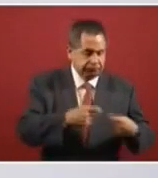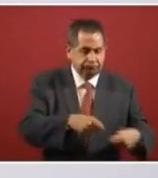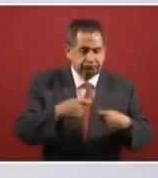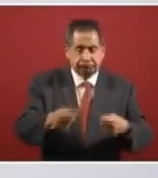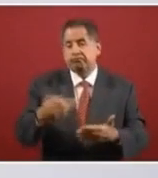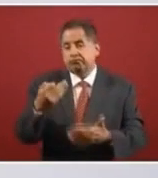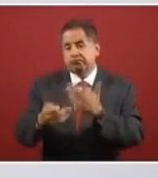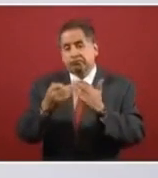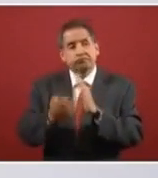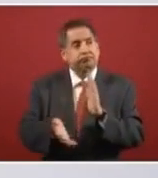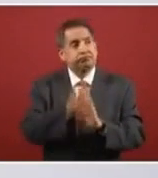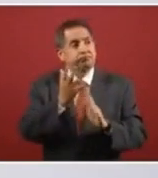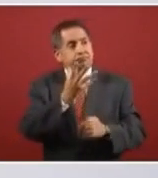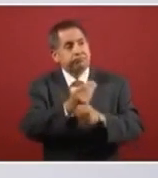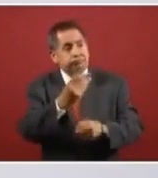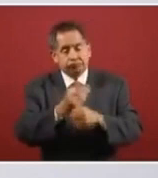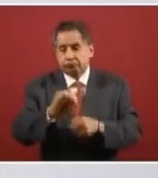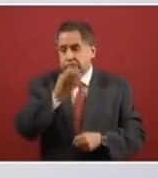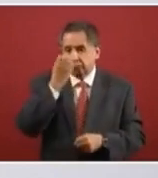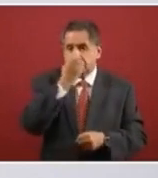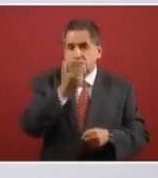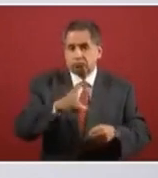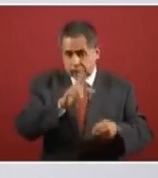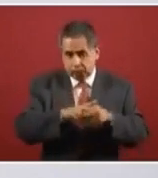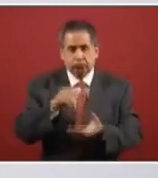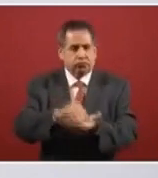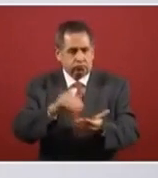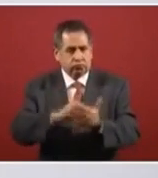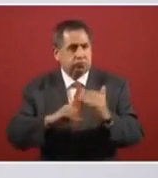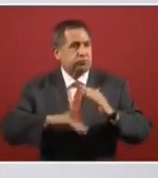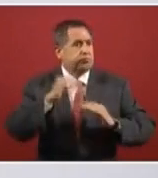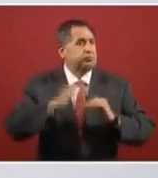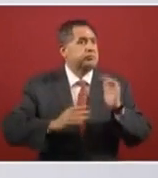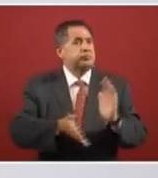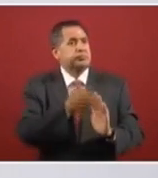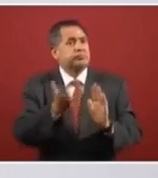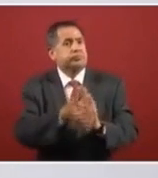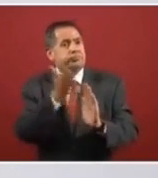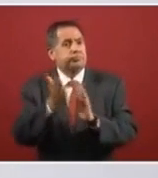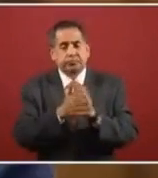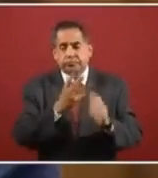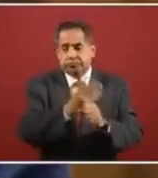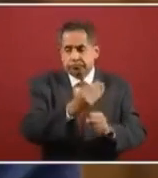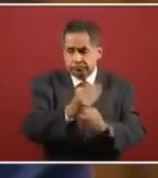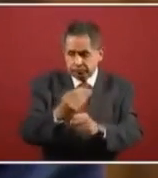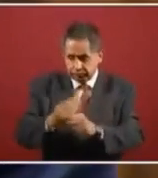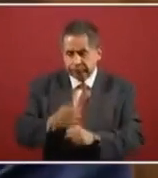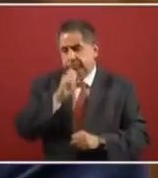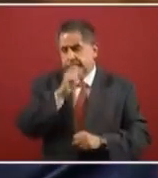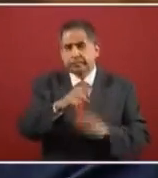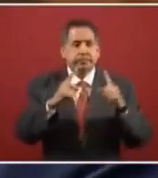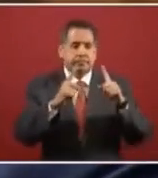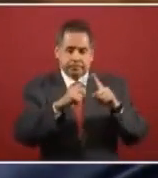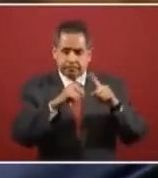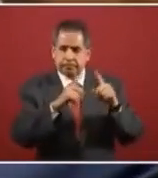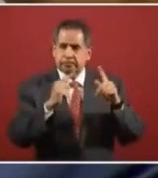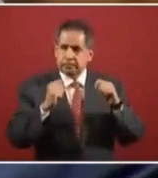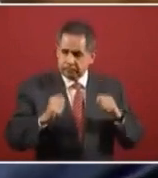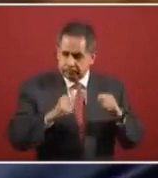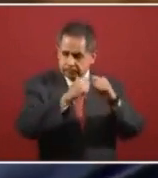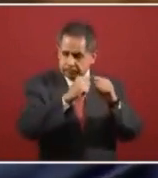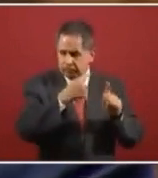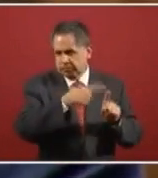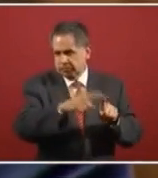homes in the earthquake they've made ten thousand eight hundred homes and the restoration of